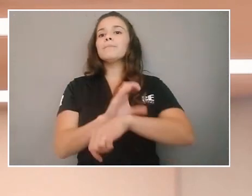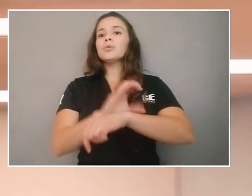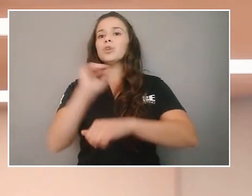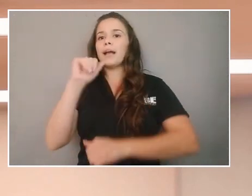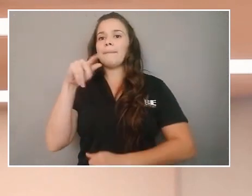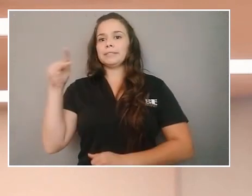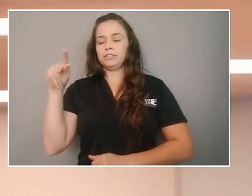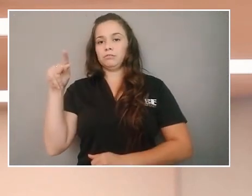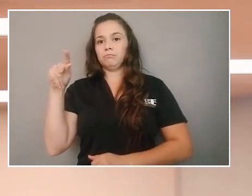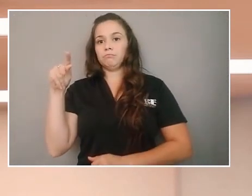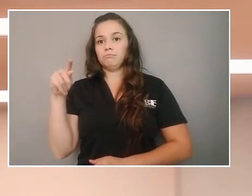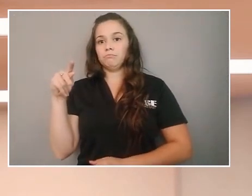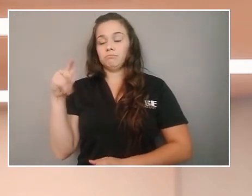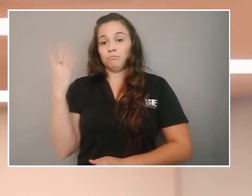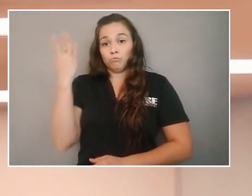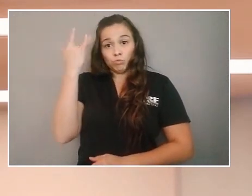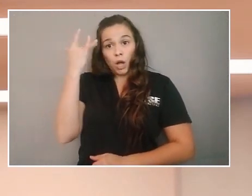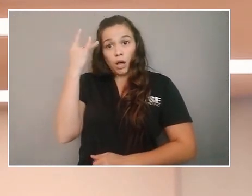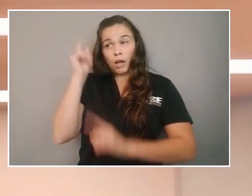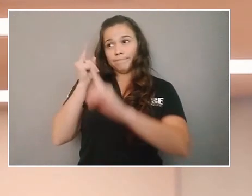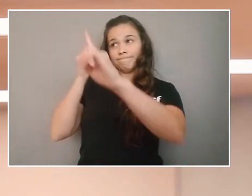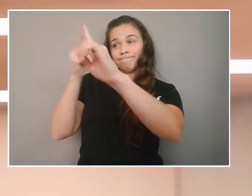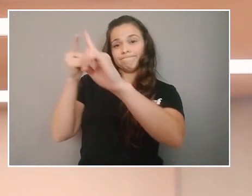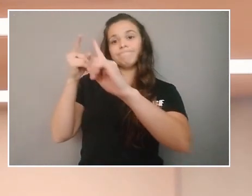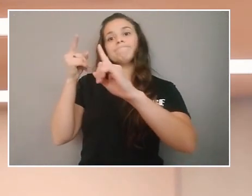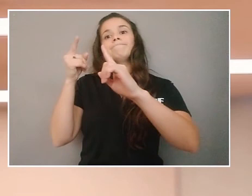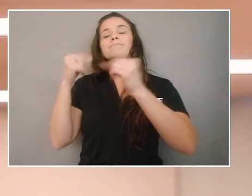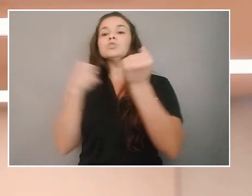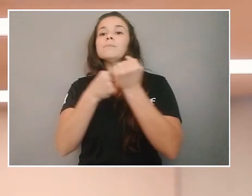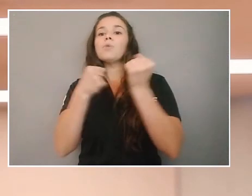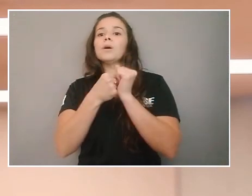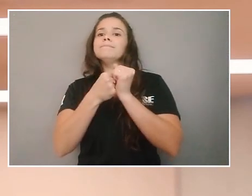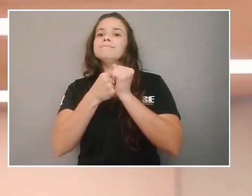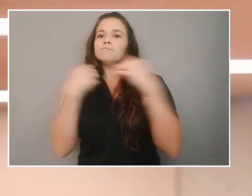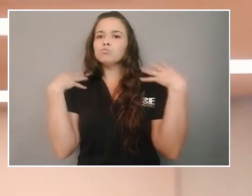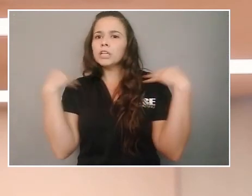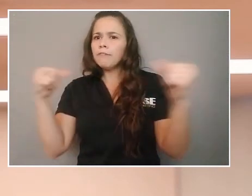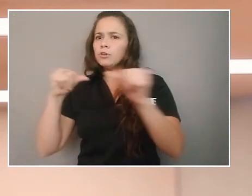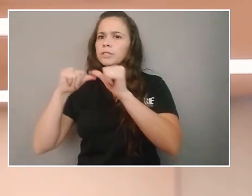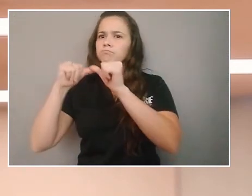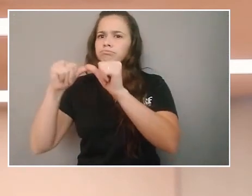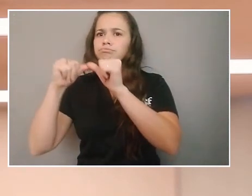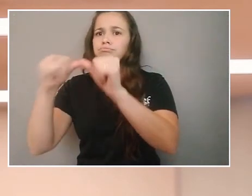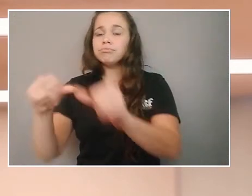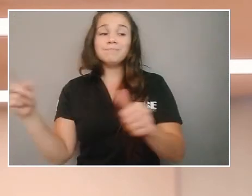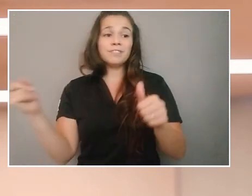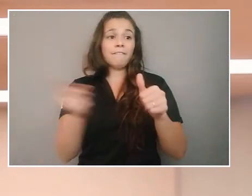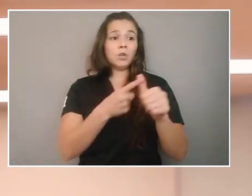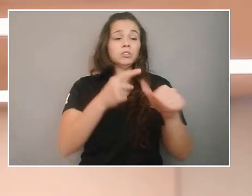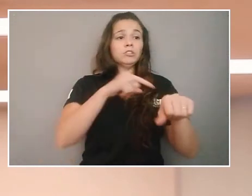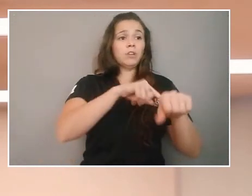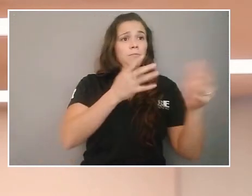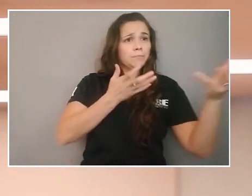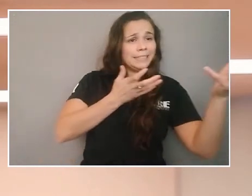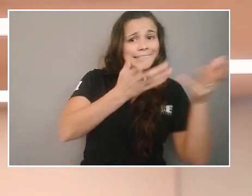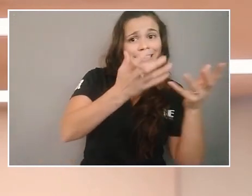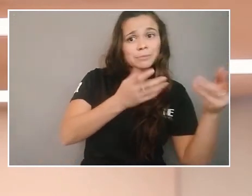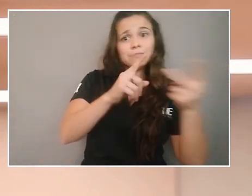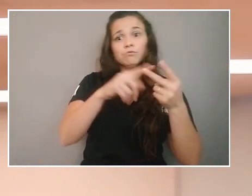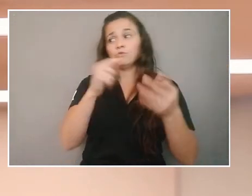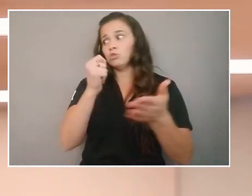to support the recovery continuum from engagement to treatment to wellness